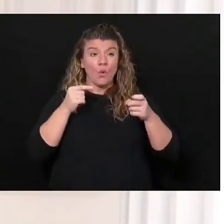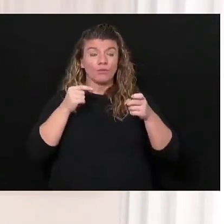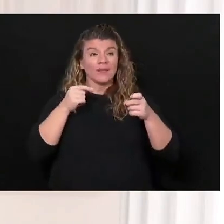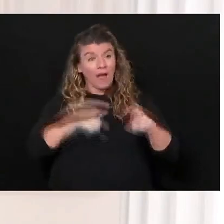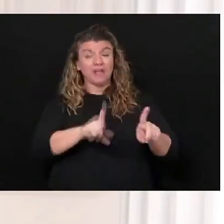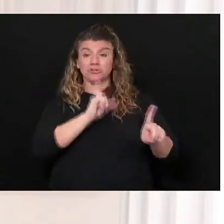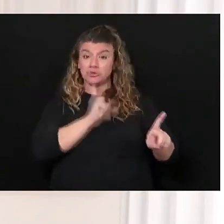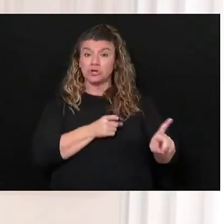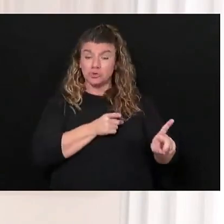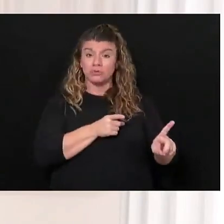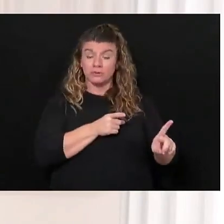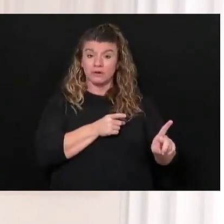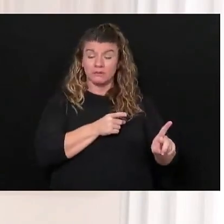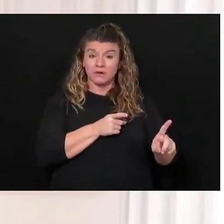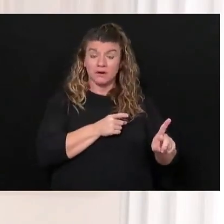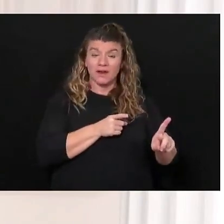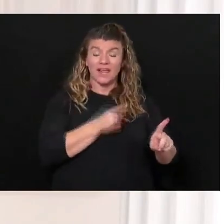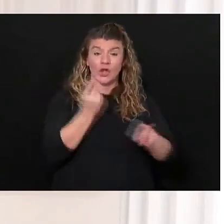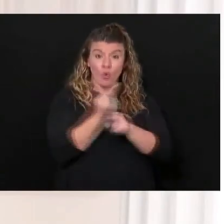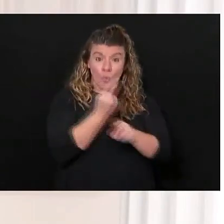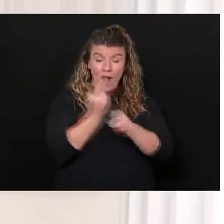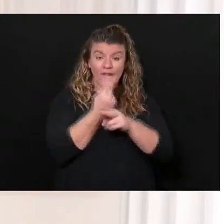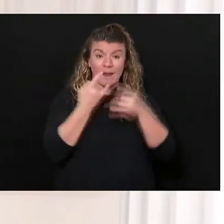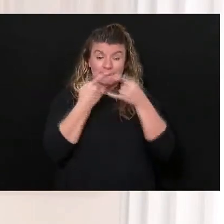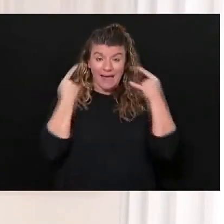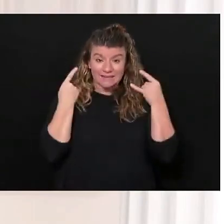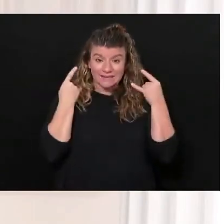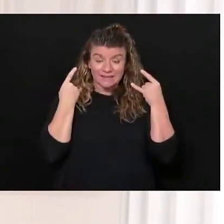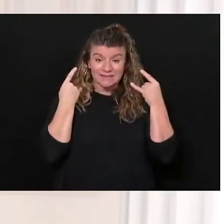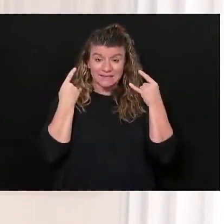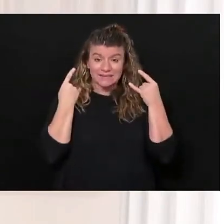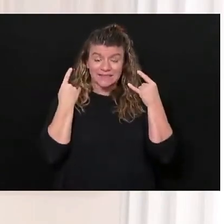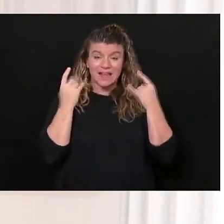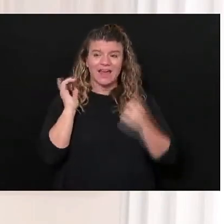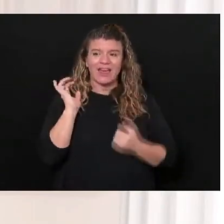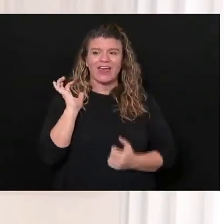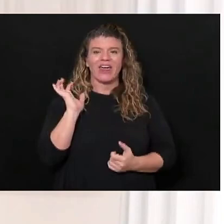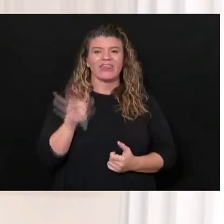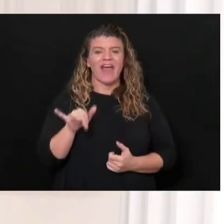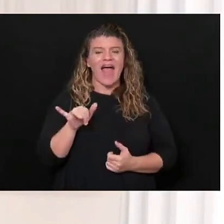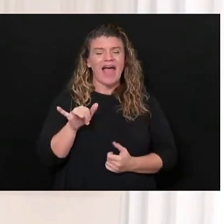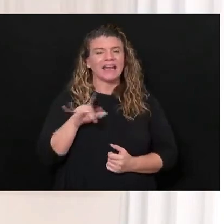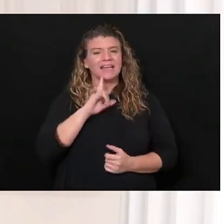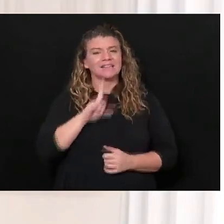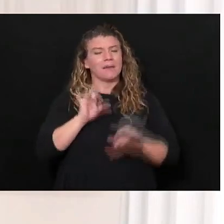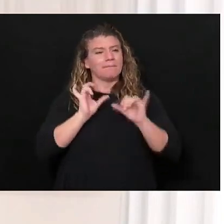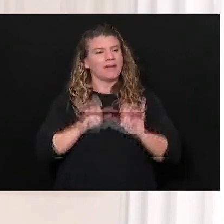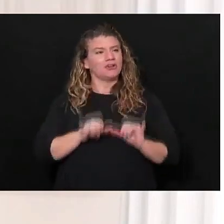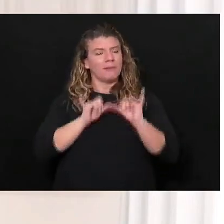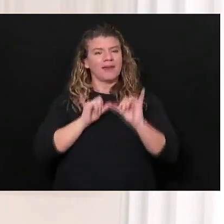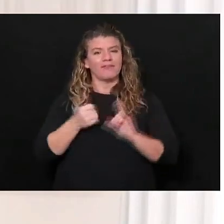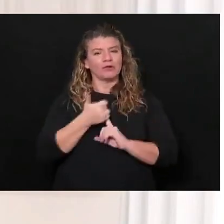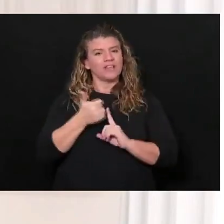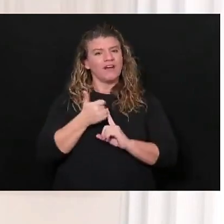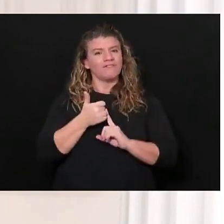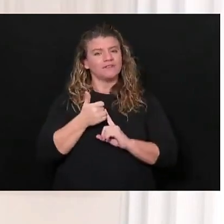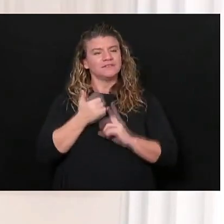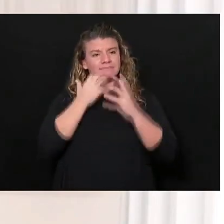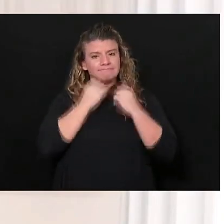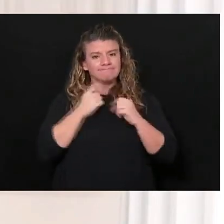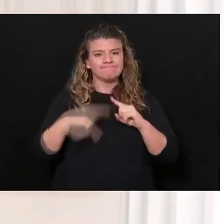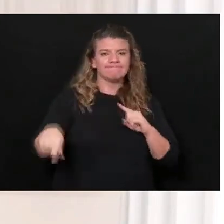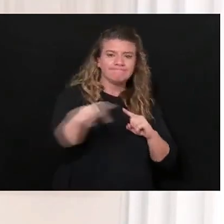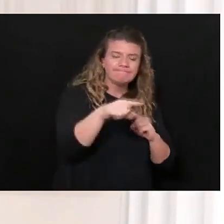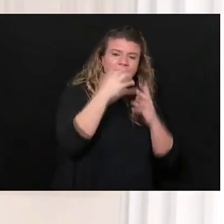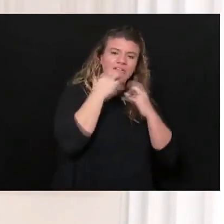true that the wearing a mask is a measure of your altruism, service, love for others, because